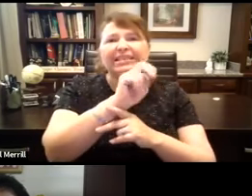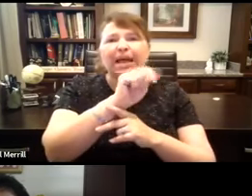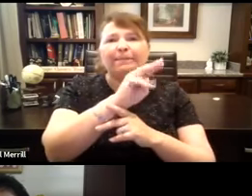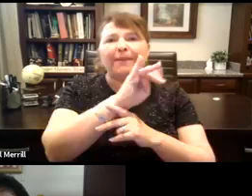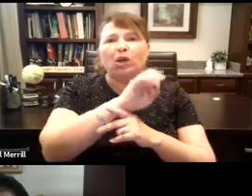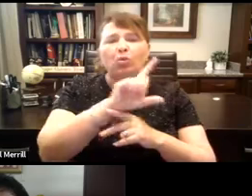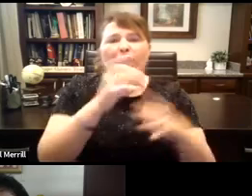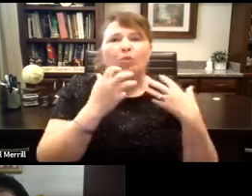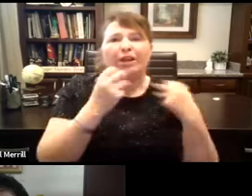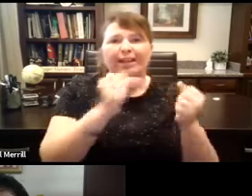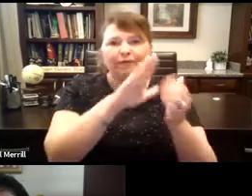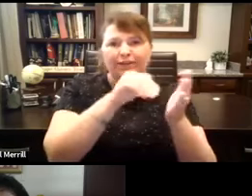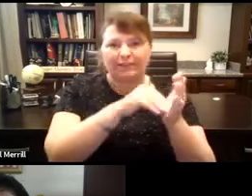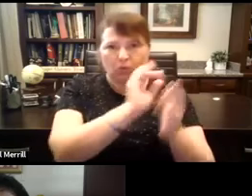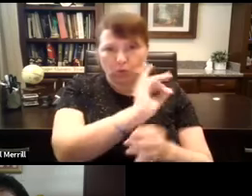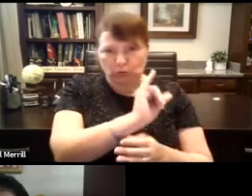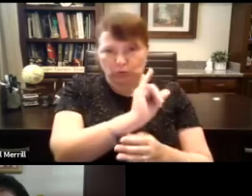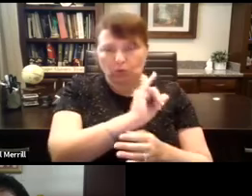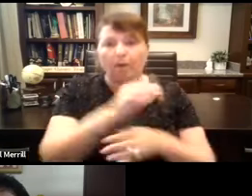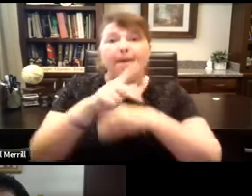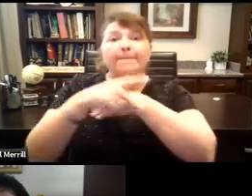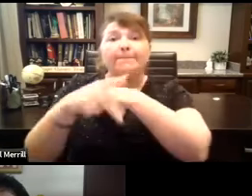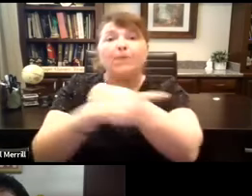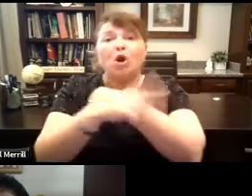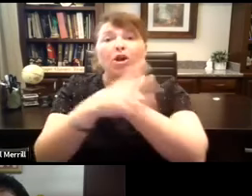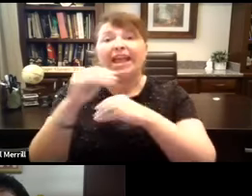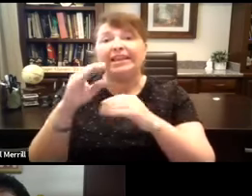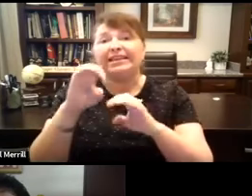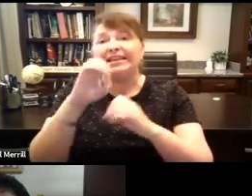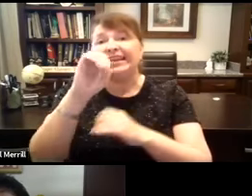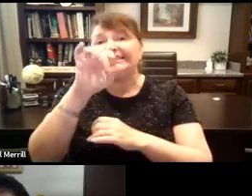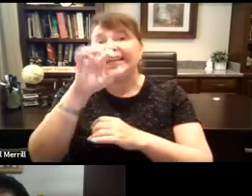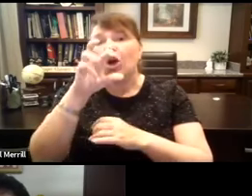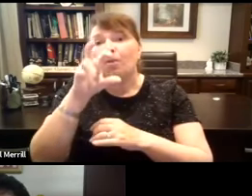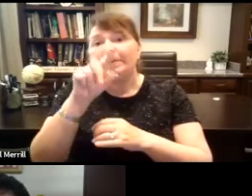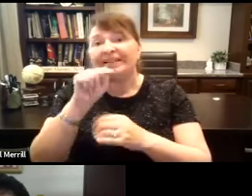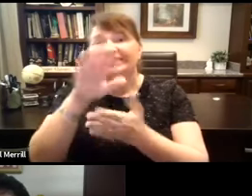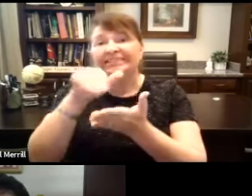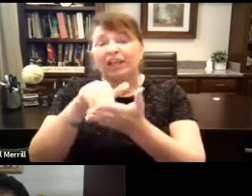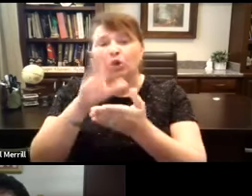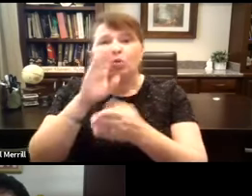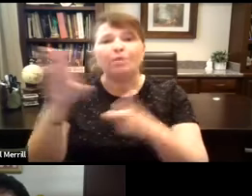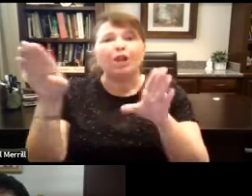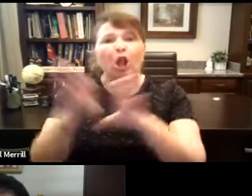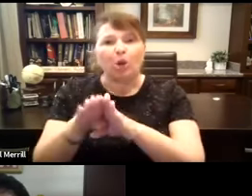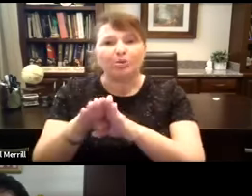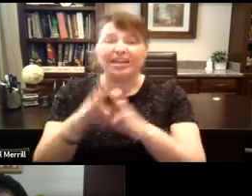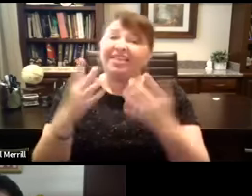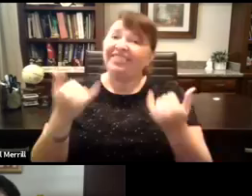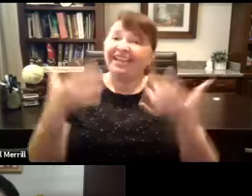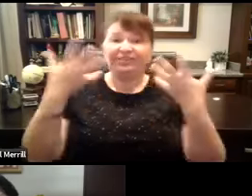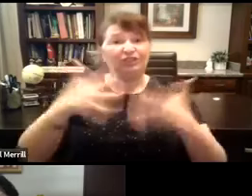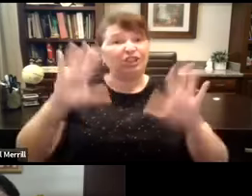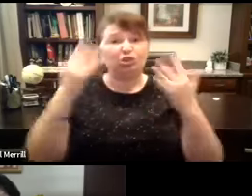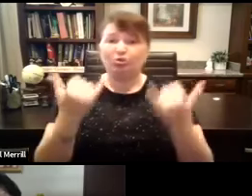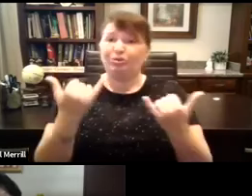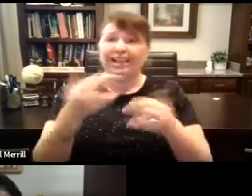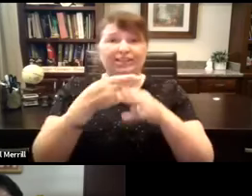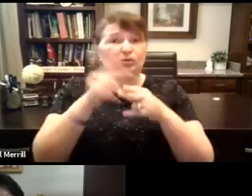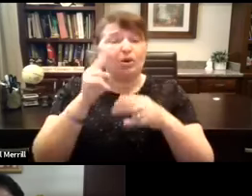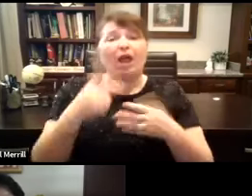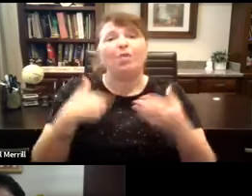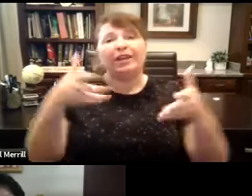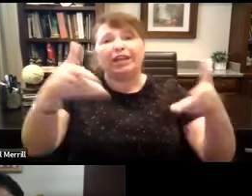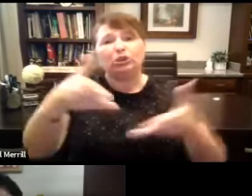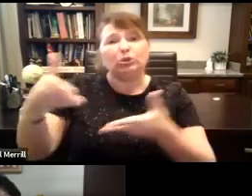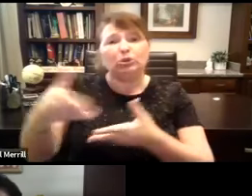Center. The Parks and Endowment Center will be closed. That concludes today's briefing. I'd like to introduce my